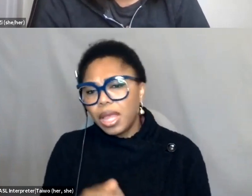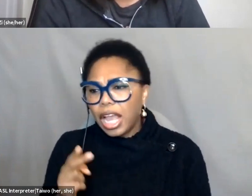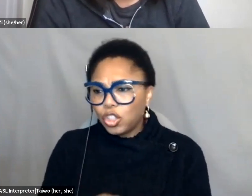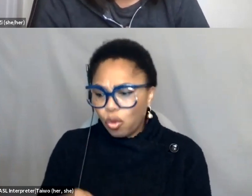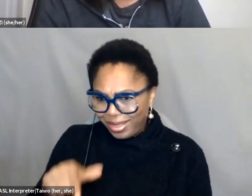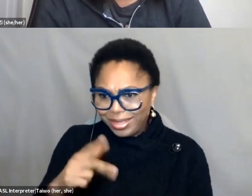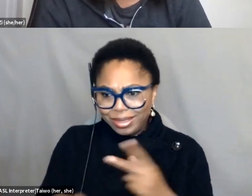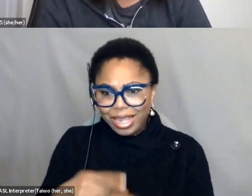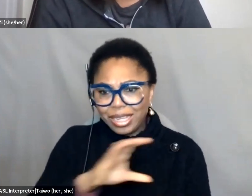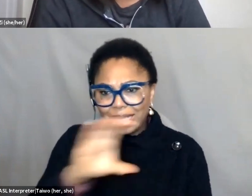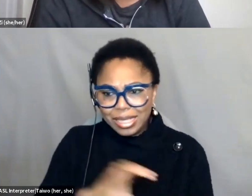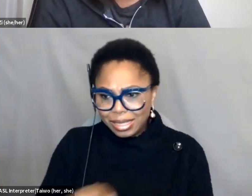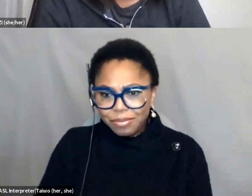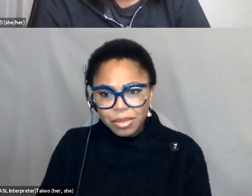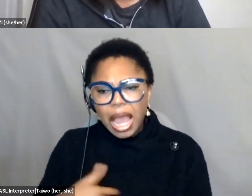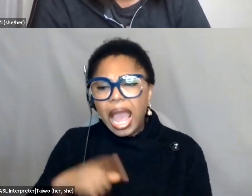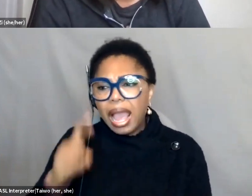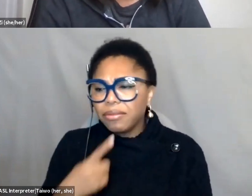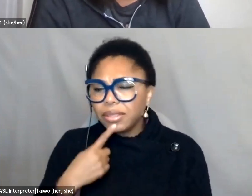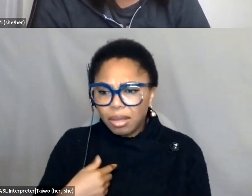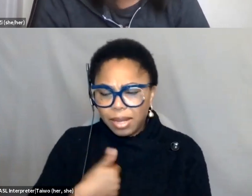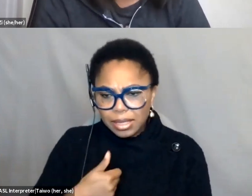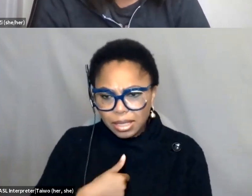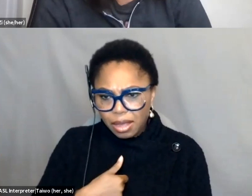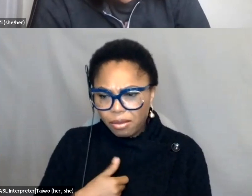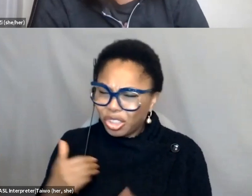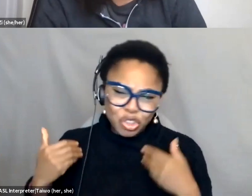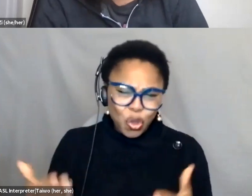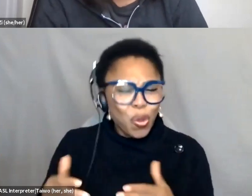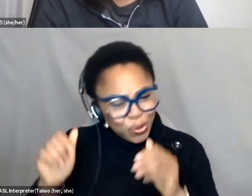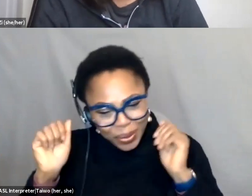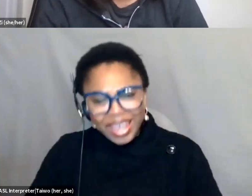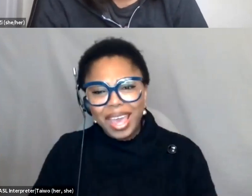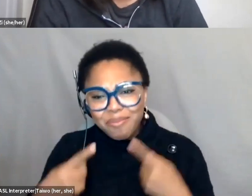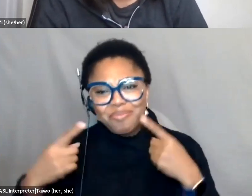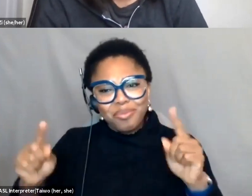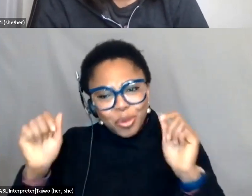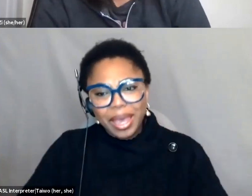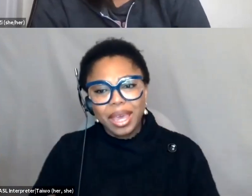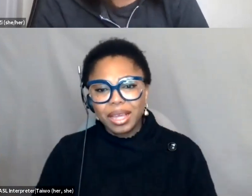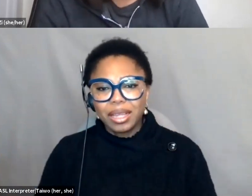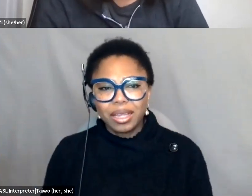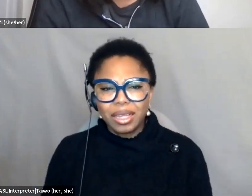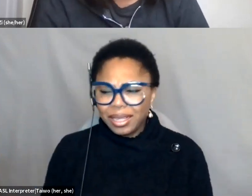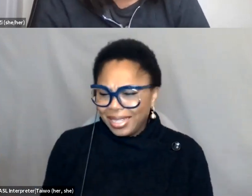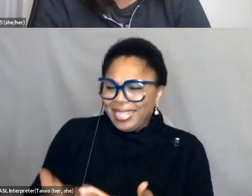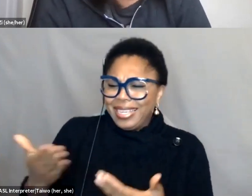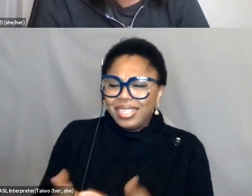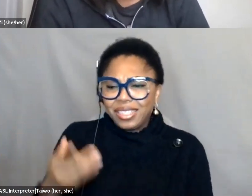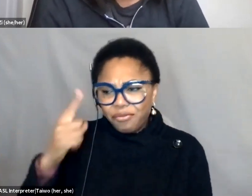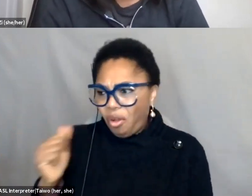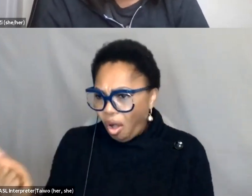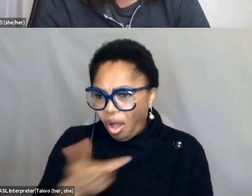meeting, I have to tell myself, just go, you can do it. It's so easy for all